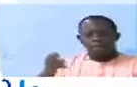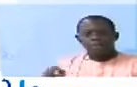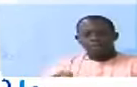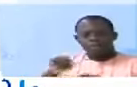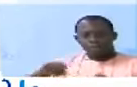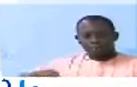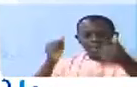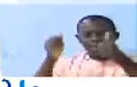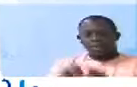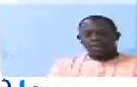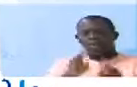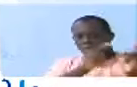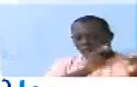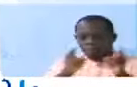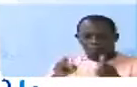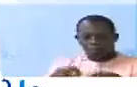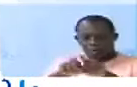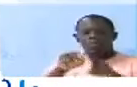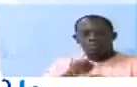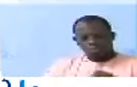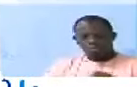scary.